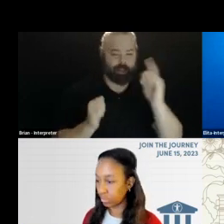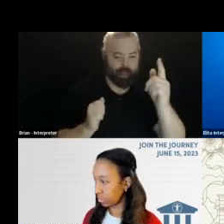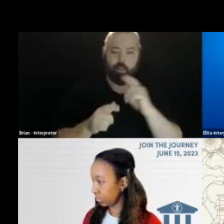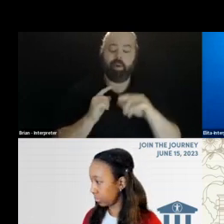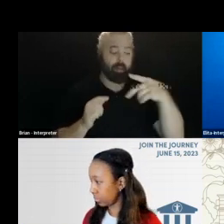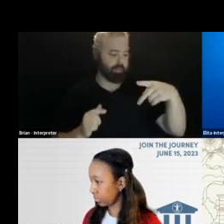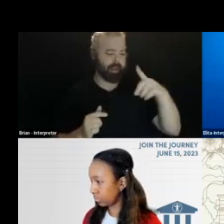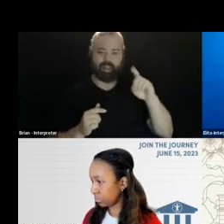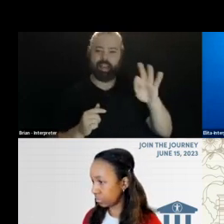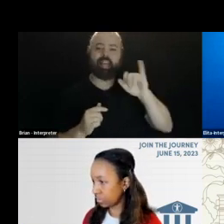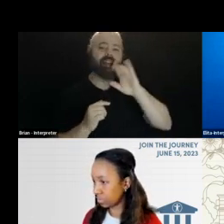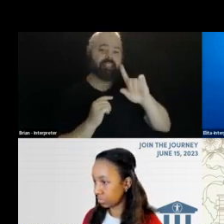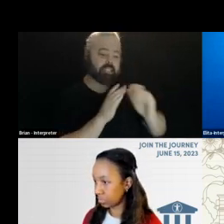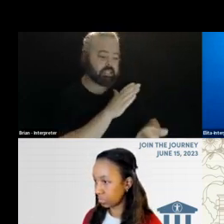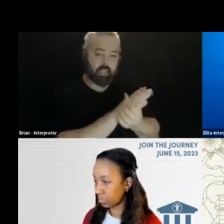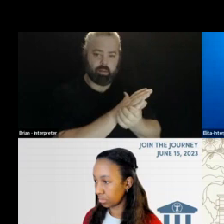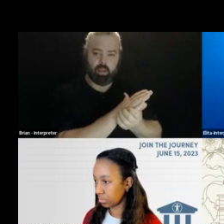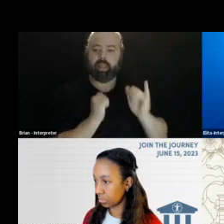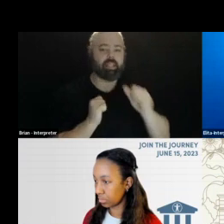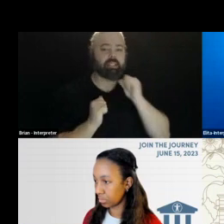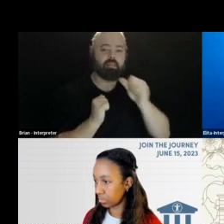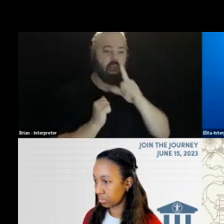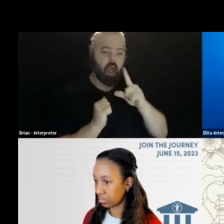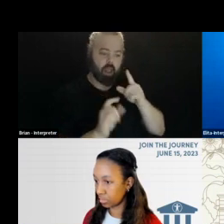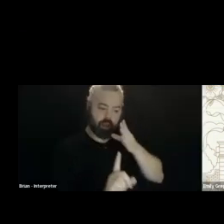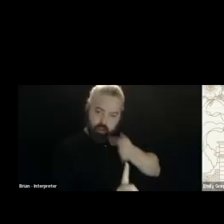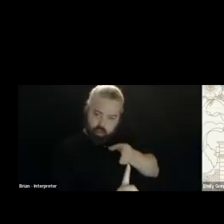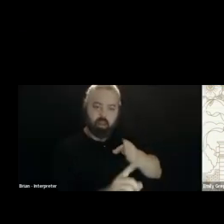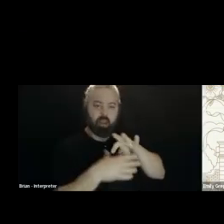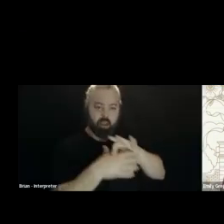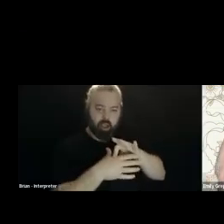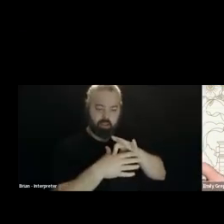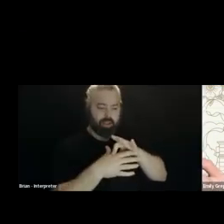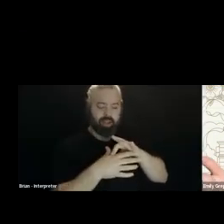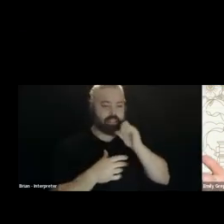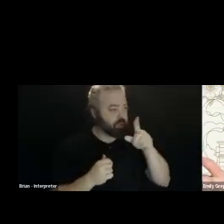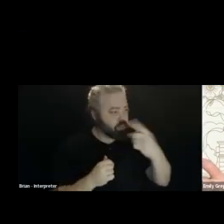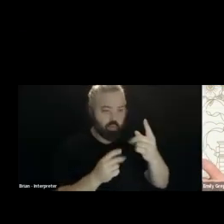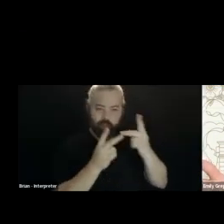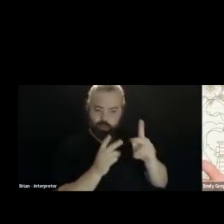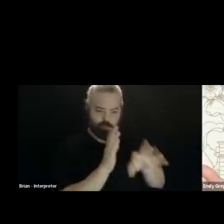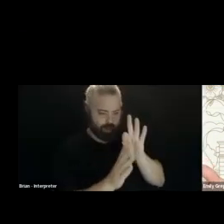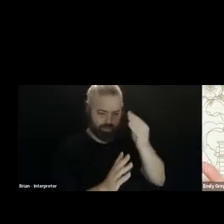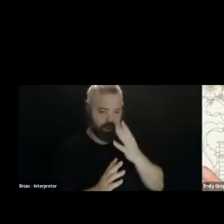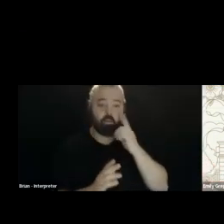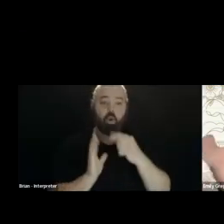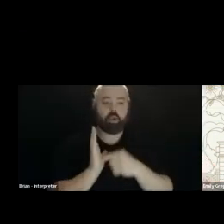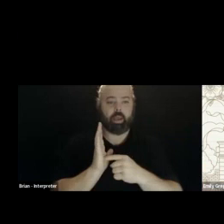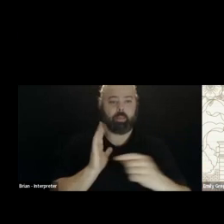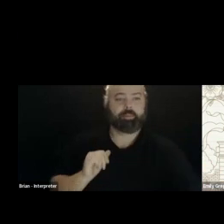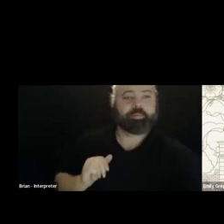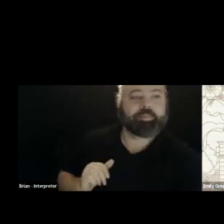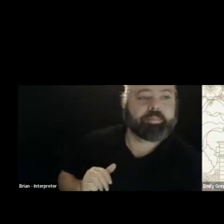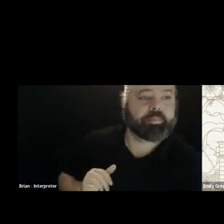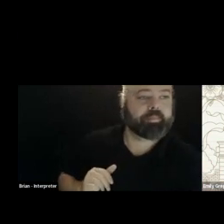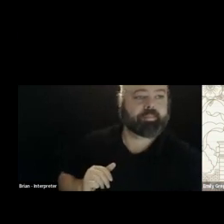the key content, and it's not the only place where you need to go in order to get that information. So for example, this Canvas flyer, we